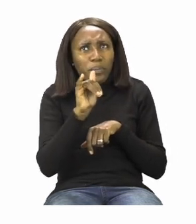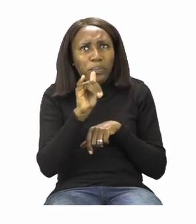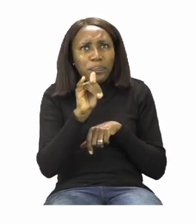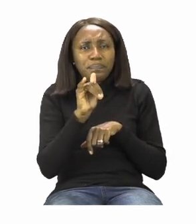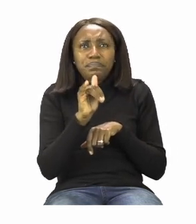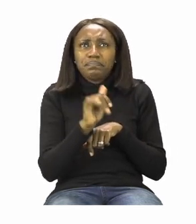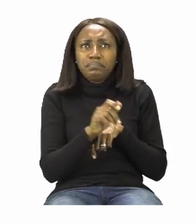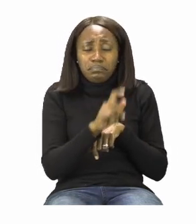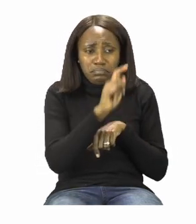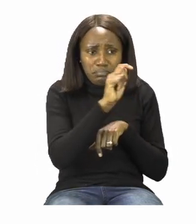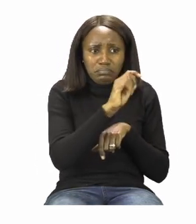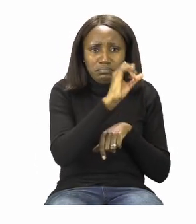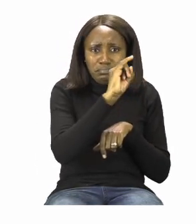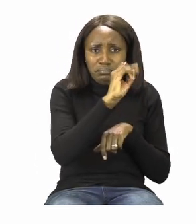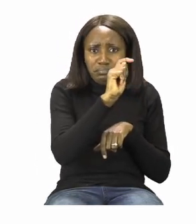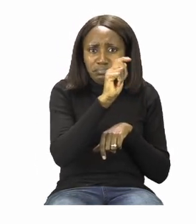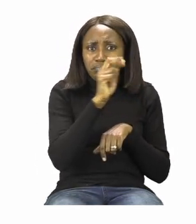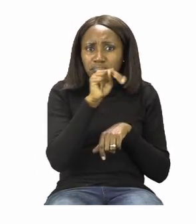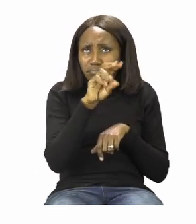Titus.